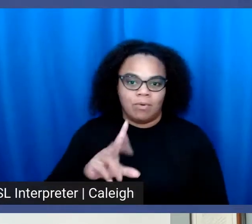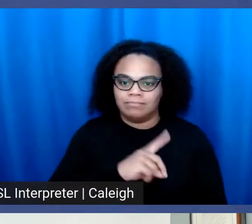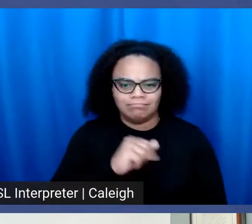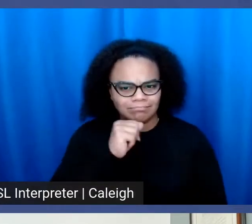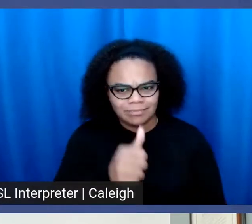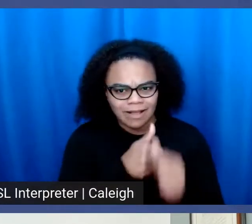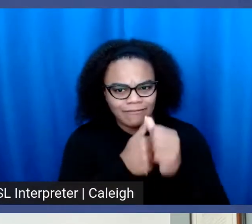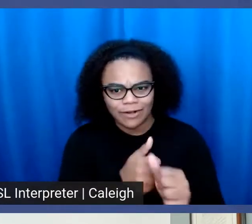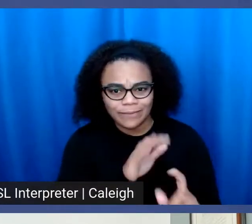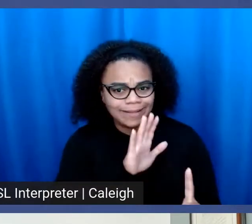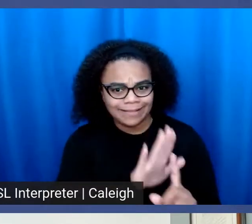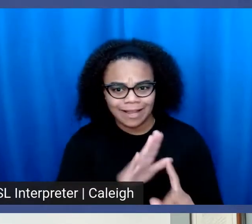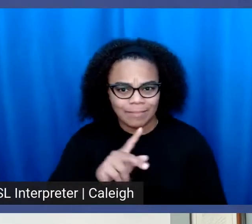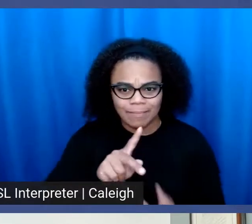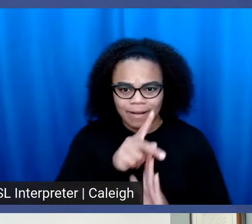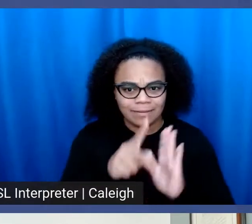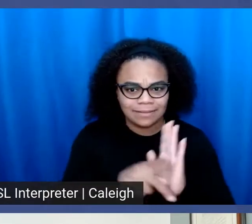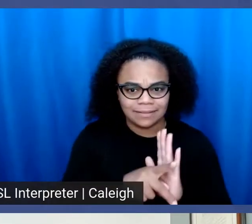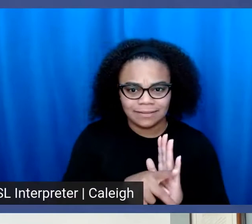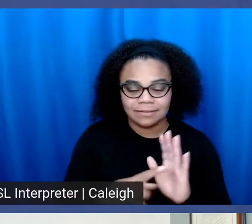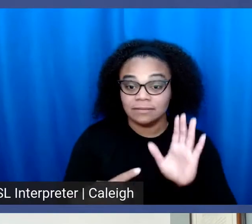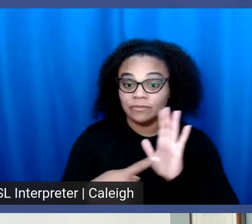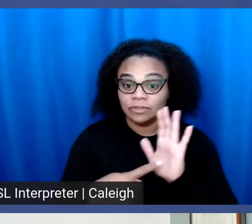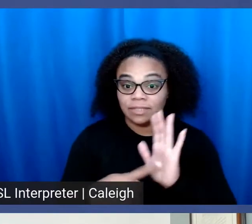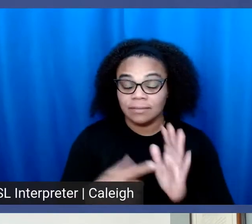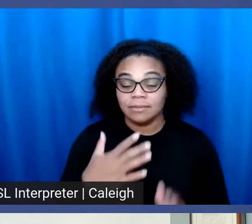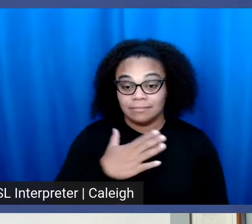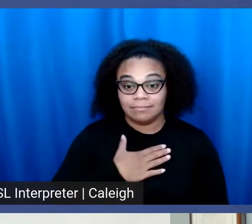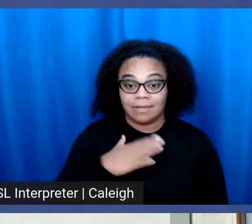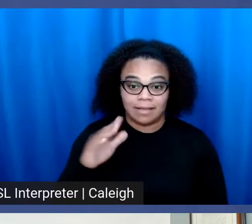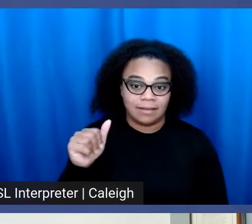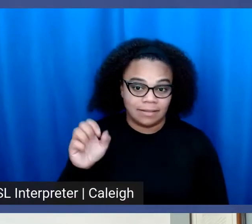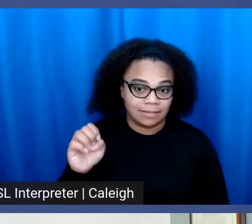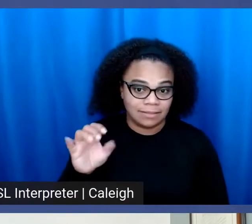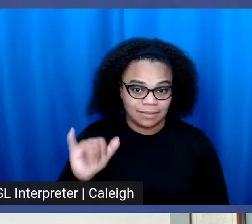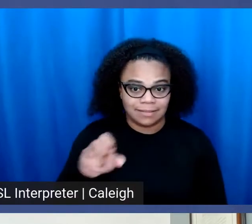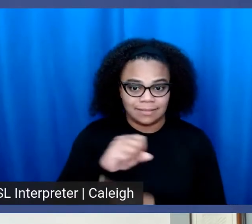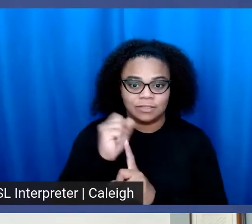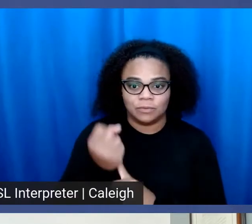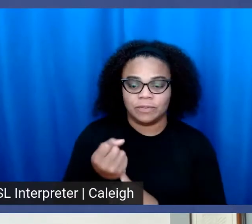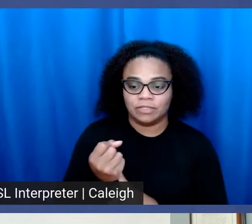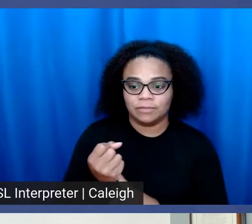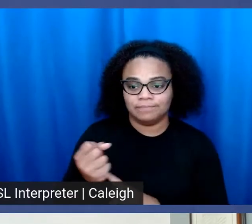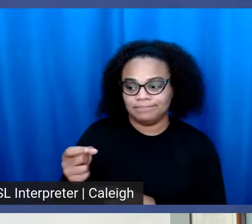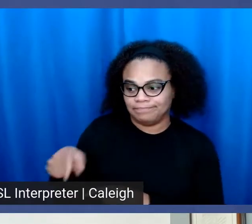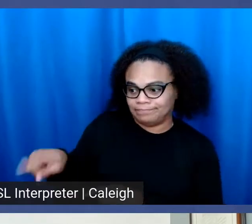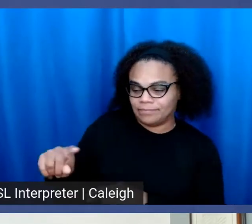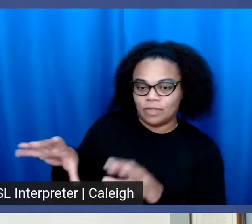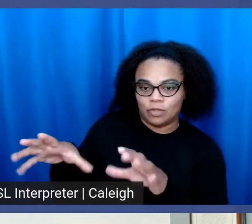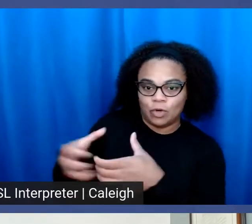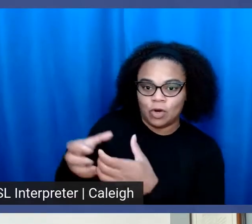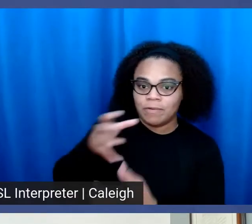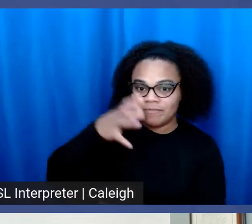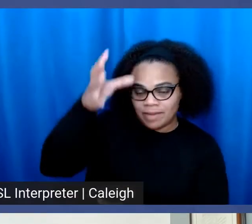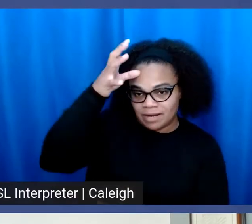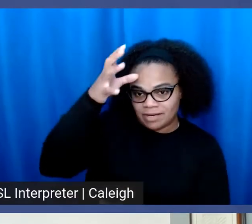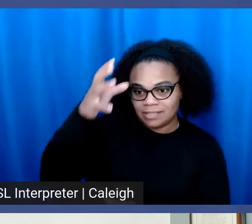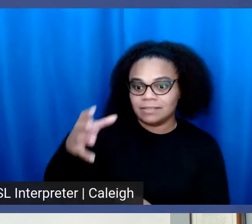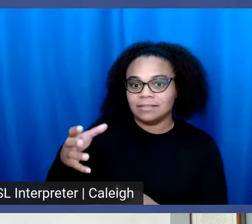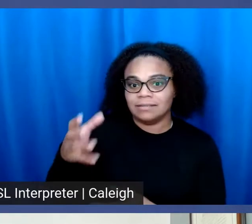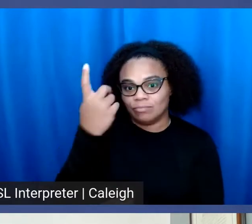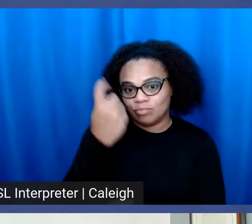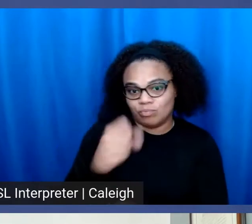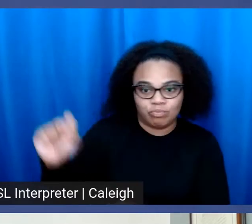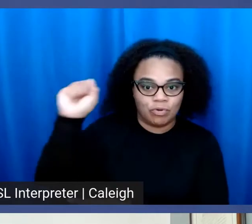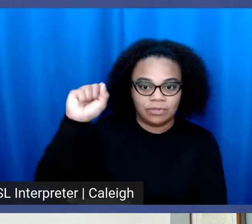policies. For example, in my case, the situation where the group of parents got up to have a protest at